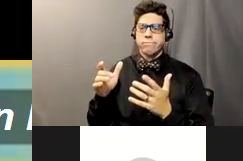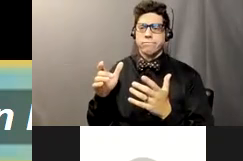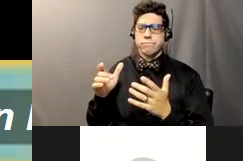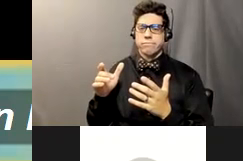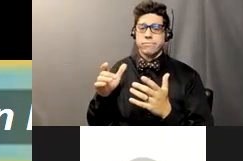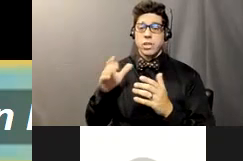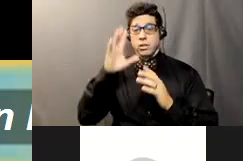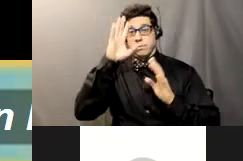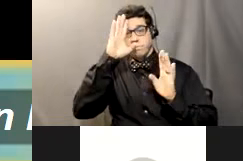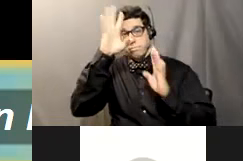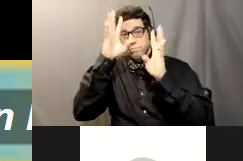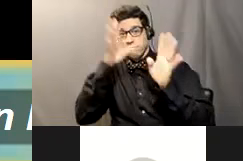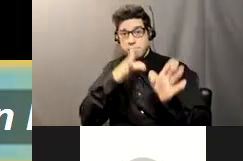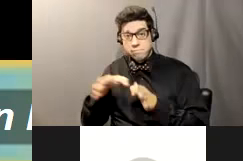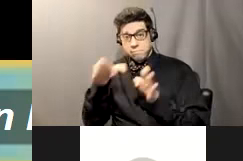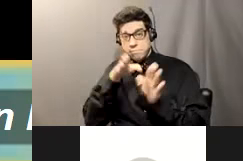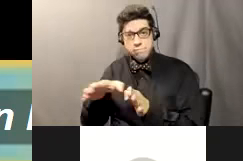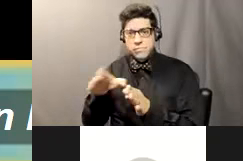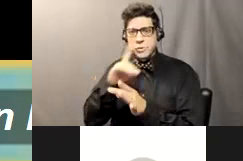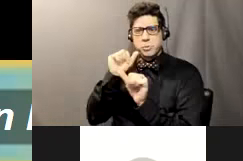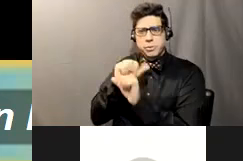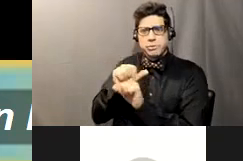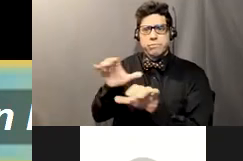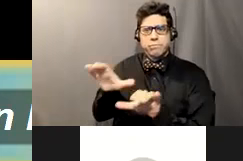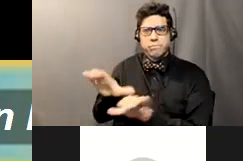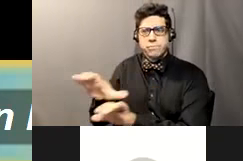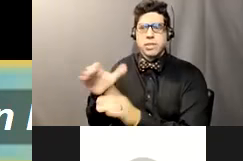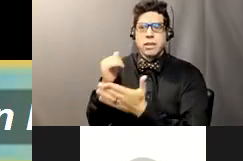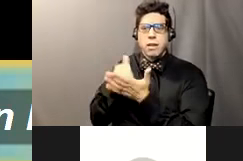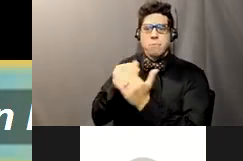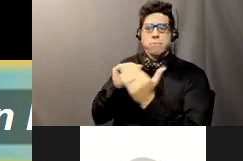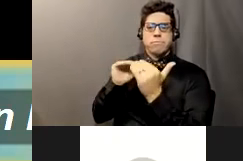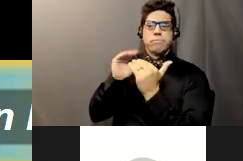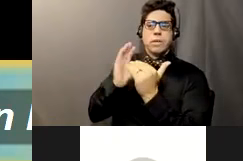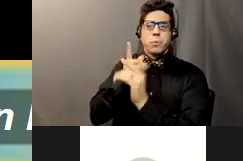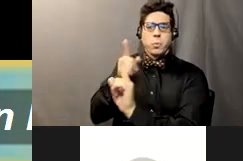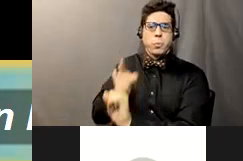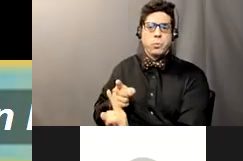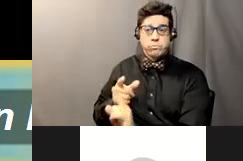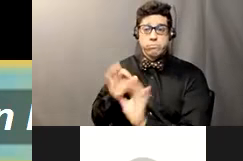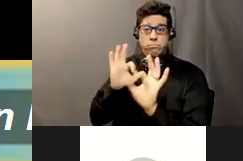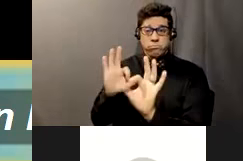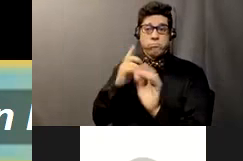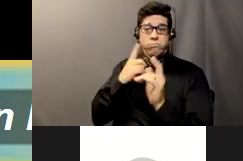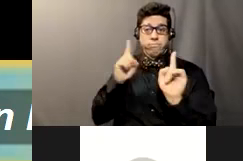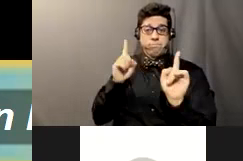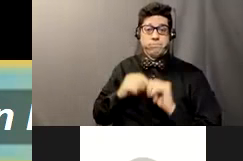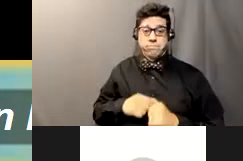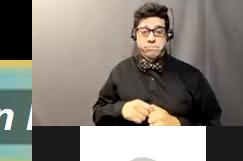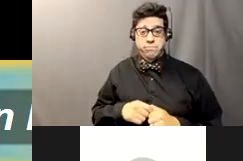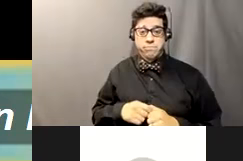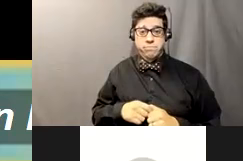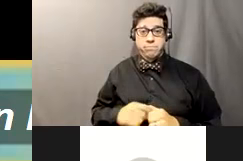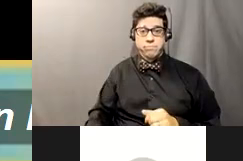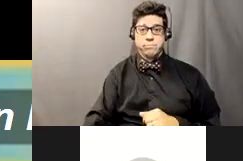meet the goals of our plan. And so we are starting, I believe, with measuring